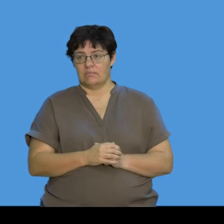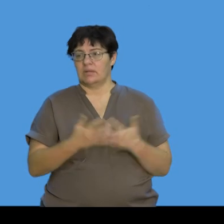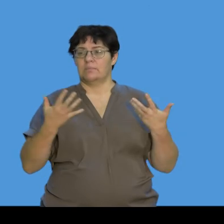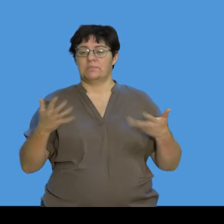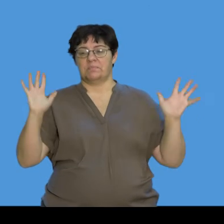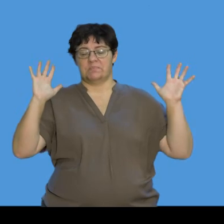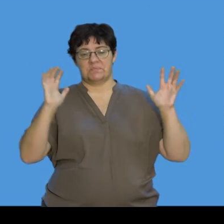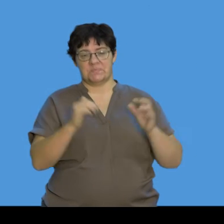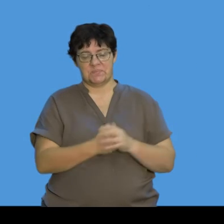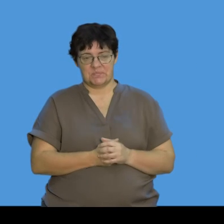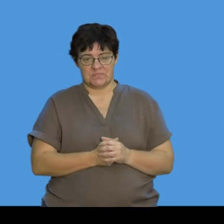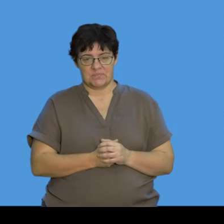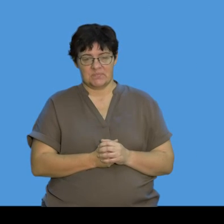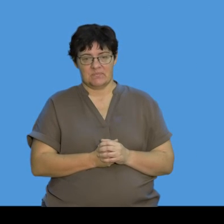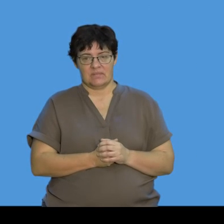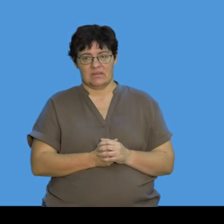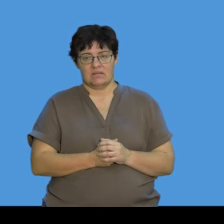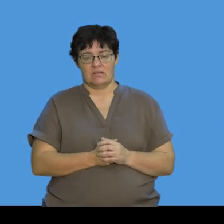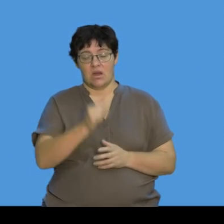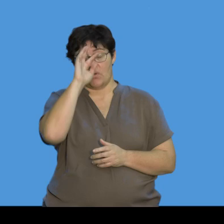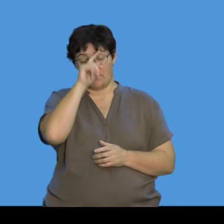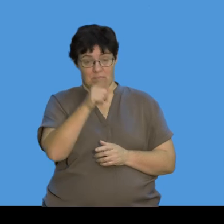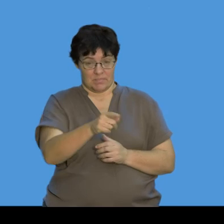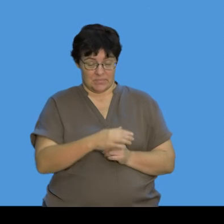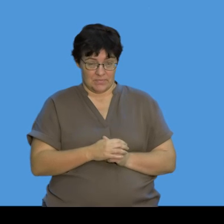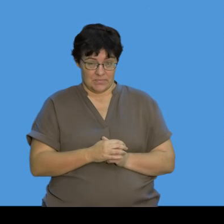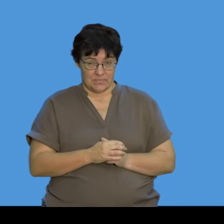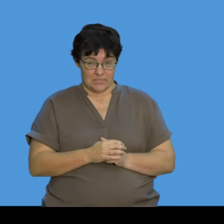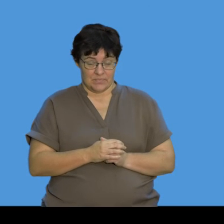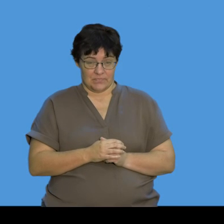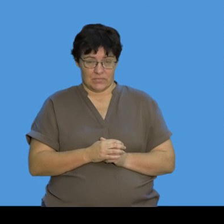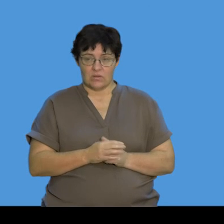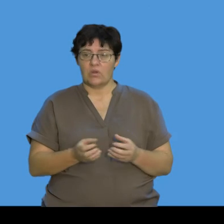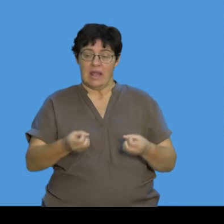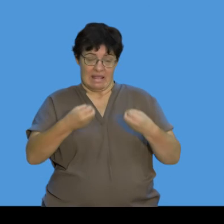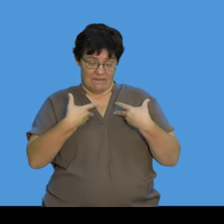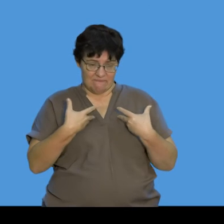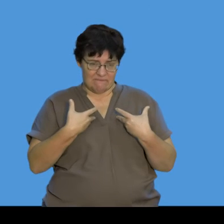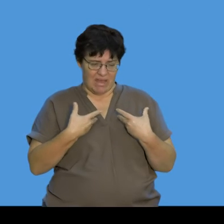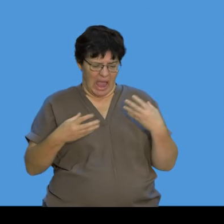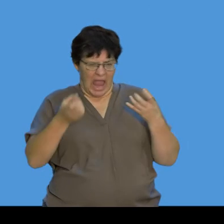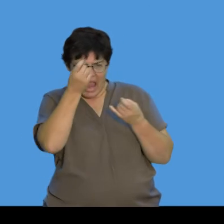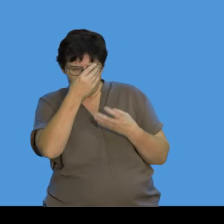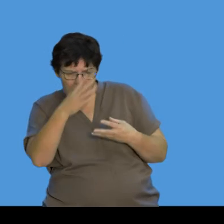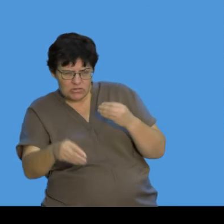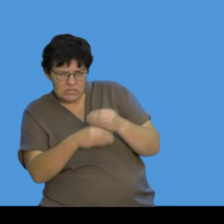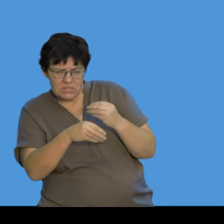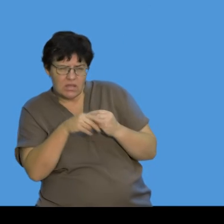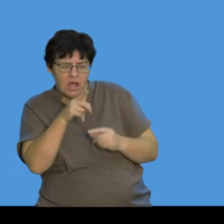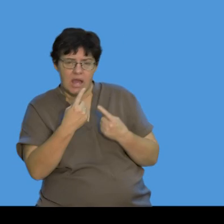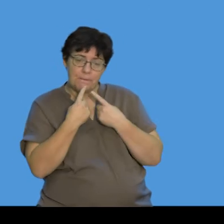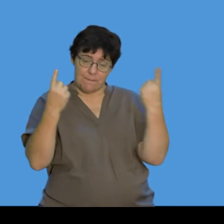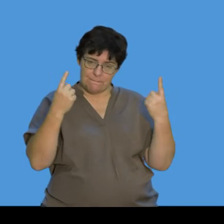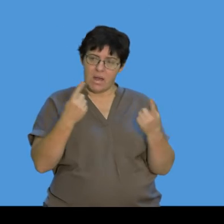done with this. All right, so remember, as soon as you are given some extra information on the